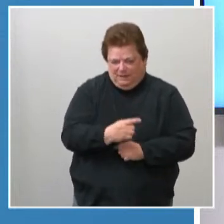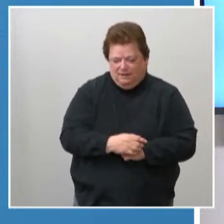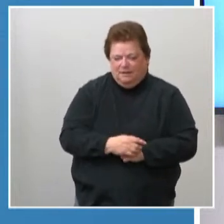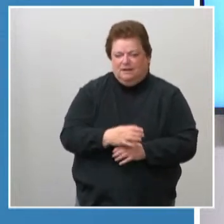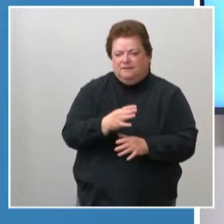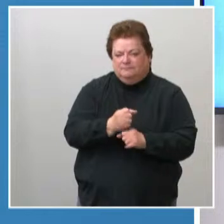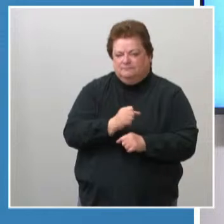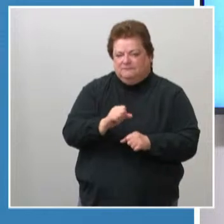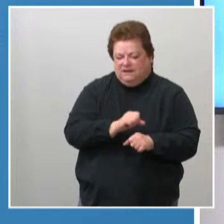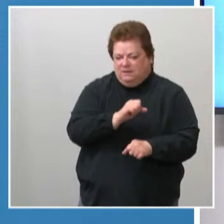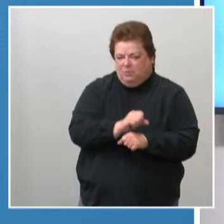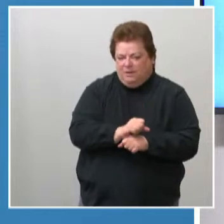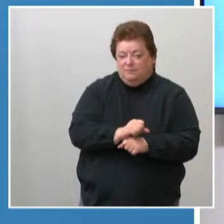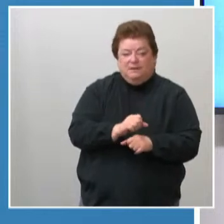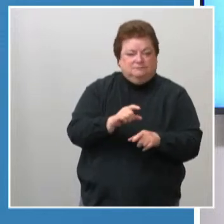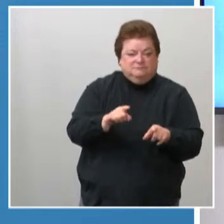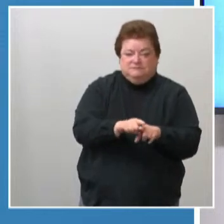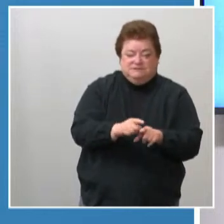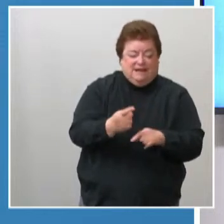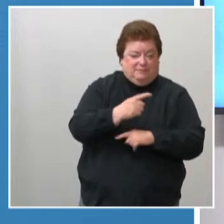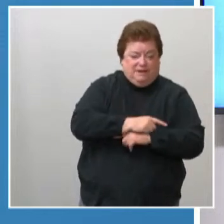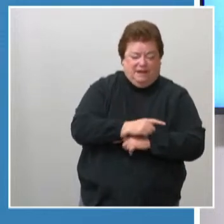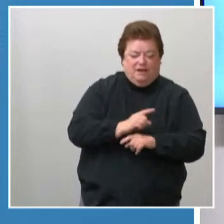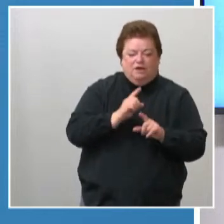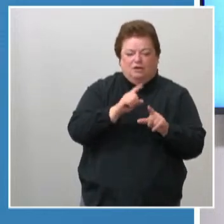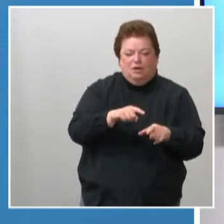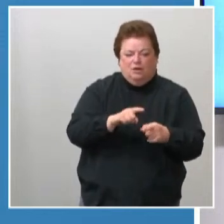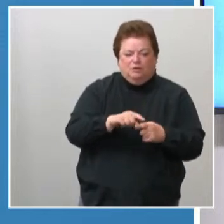an appointment the same day. Just go to